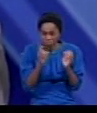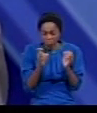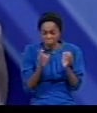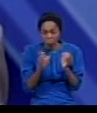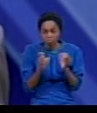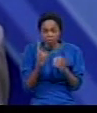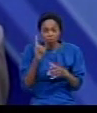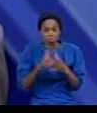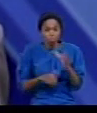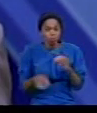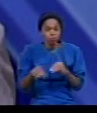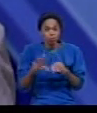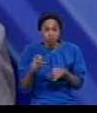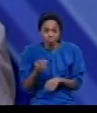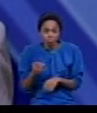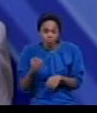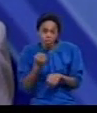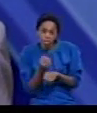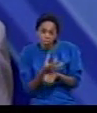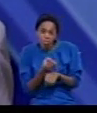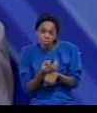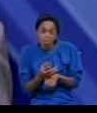What do you counsel people?